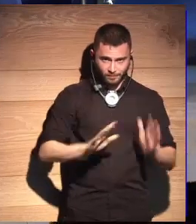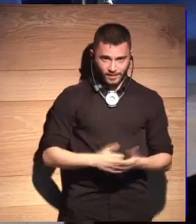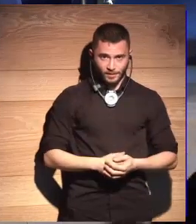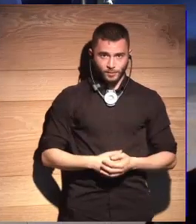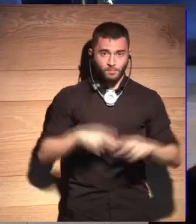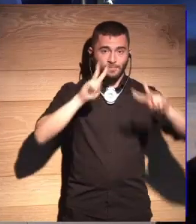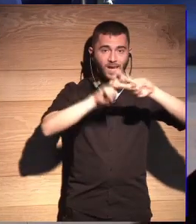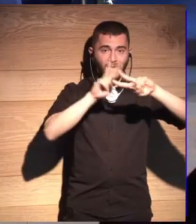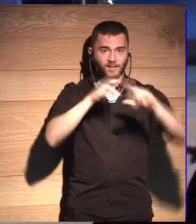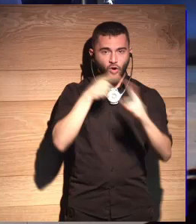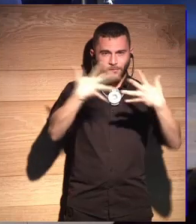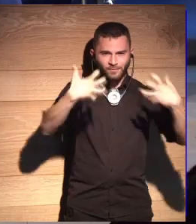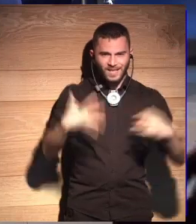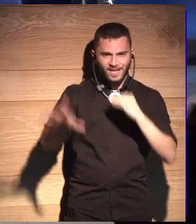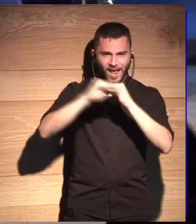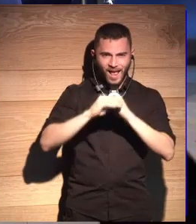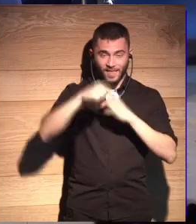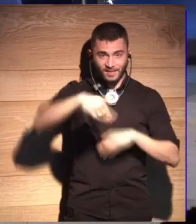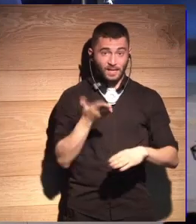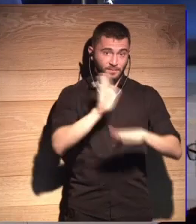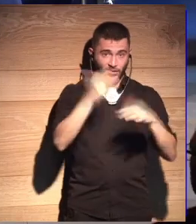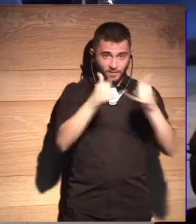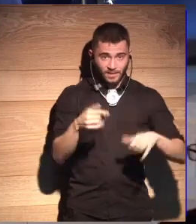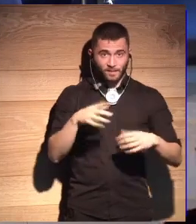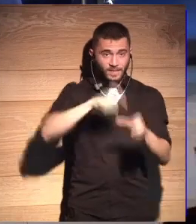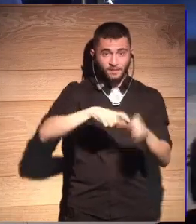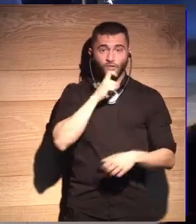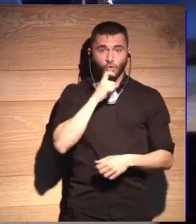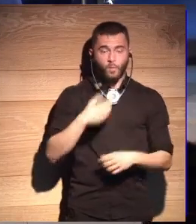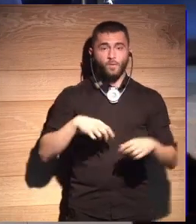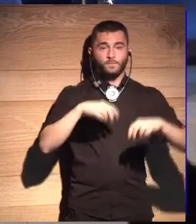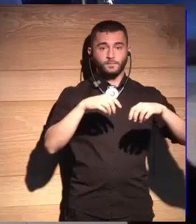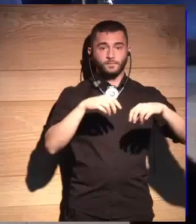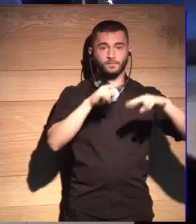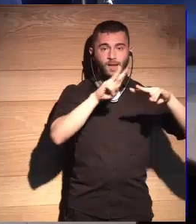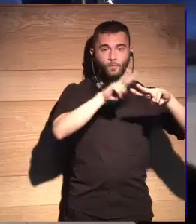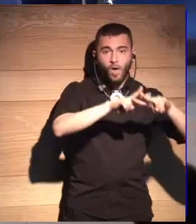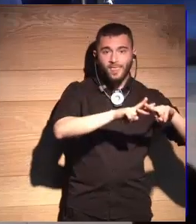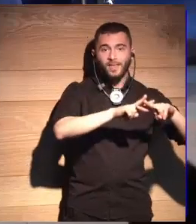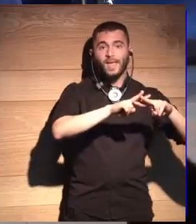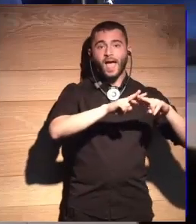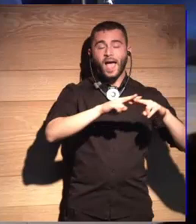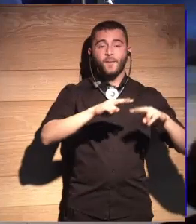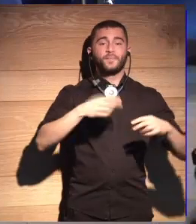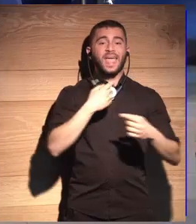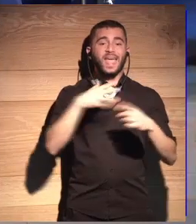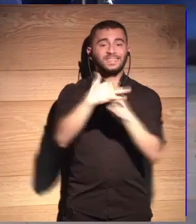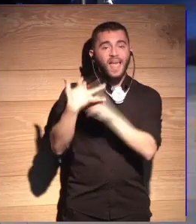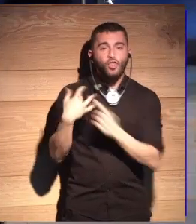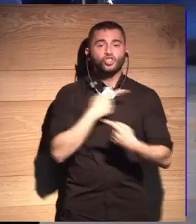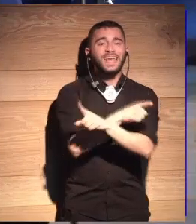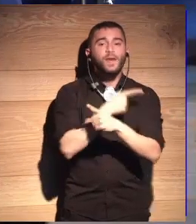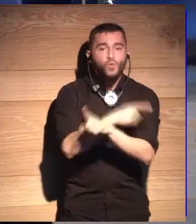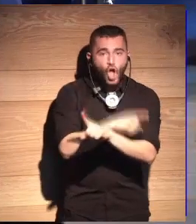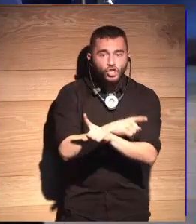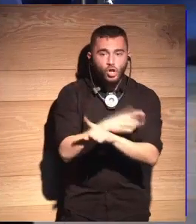common nowadays in the world. The hashtag, if you want to send any comment or remark, is hashtag Estados